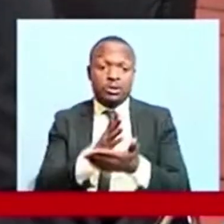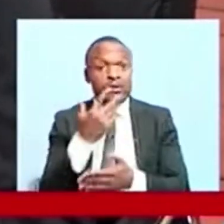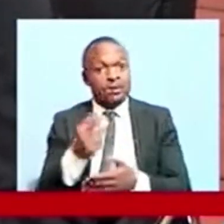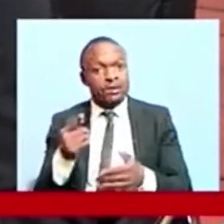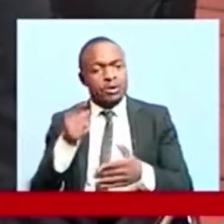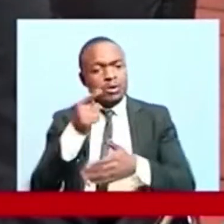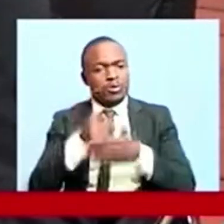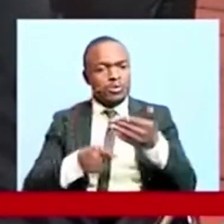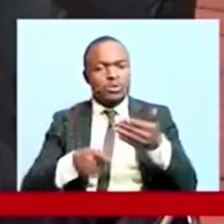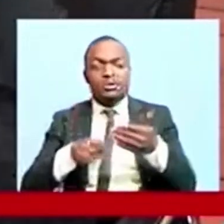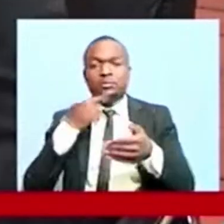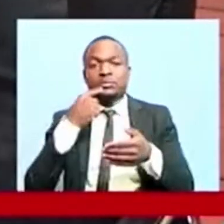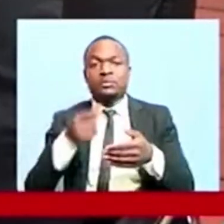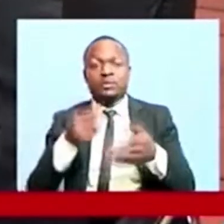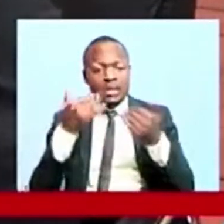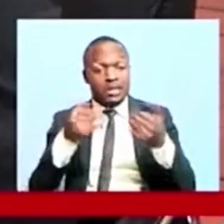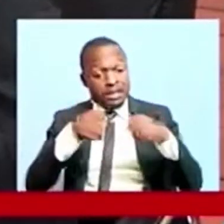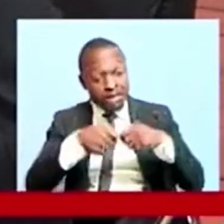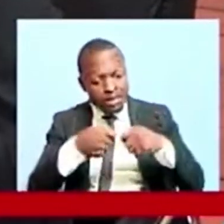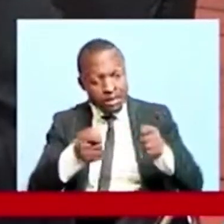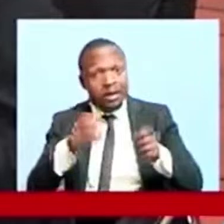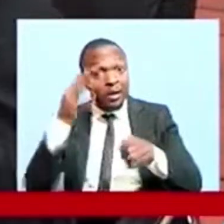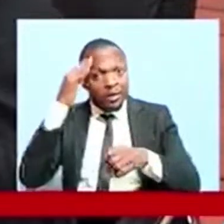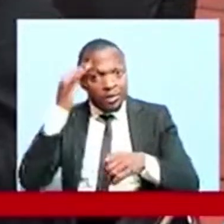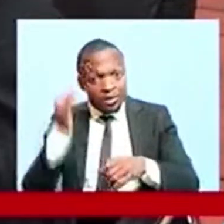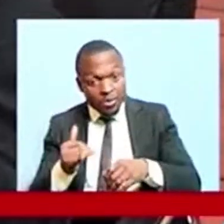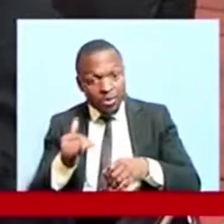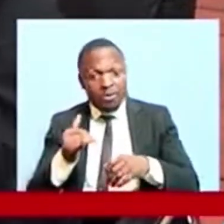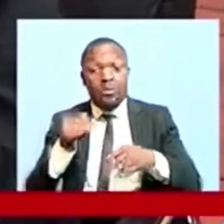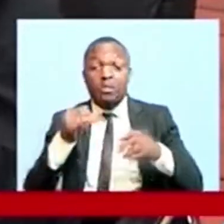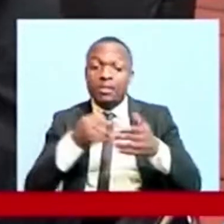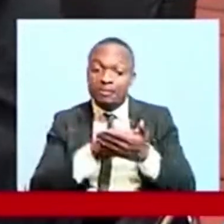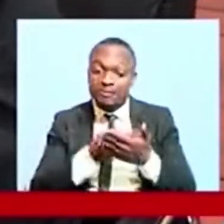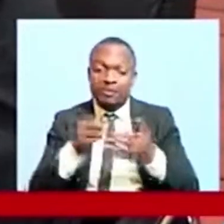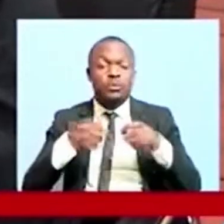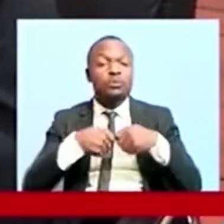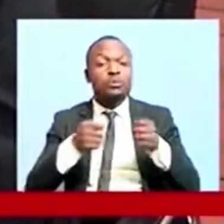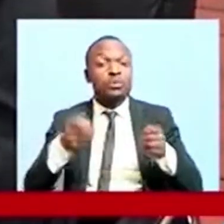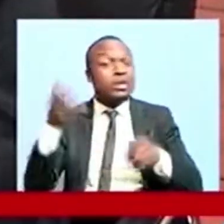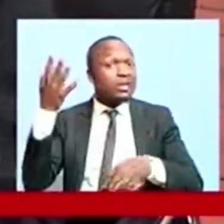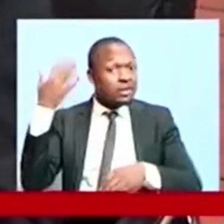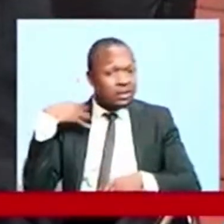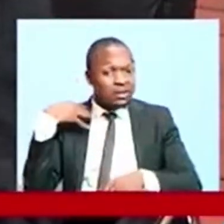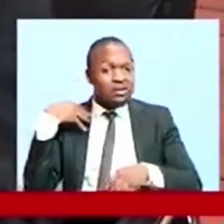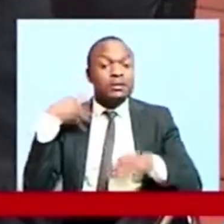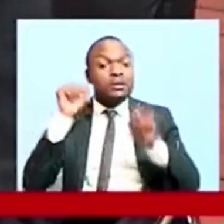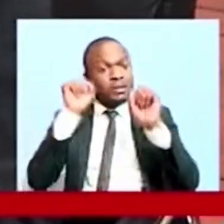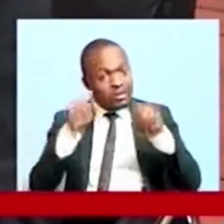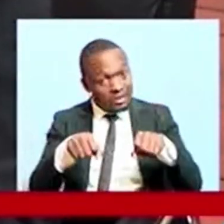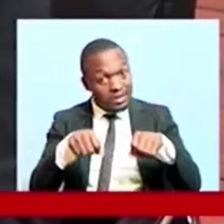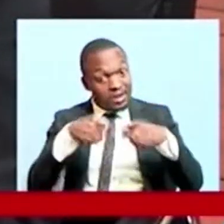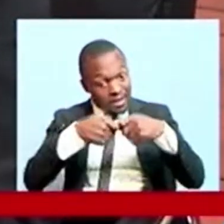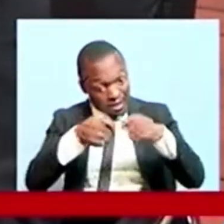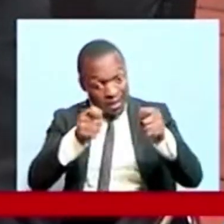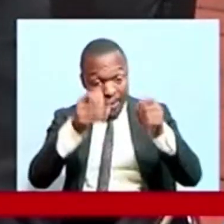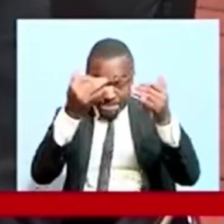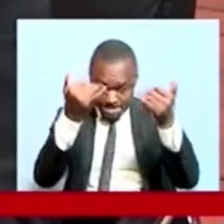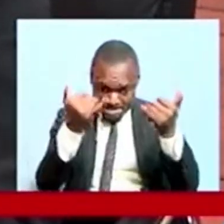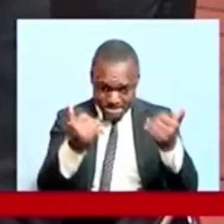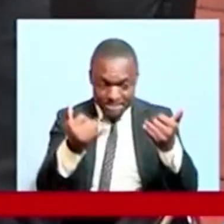have now opened. Why didn't they open these accounts then? If they are able to open them